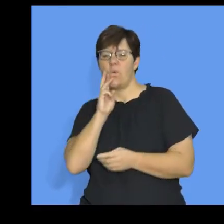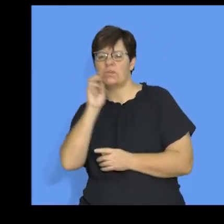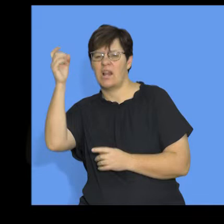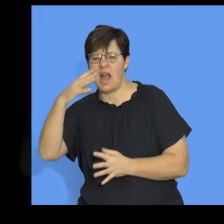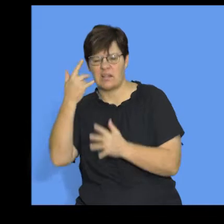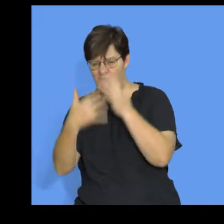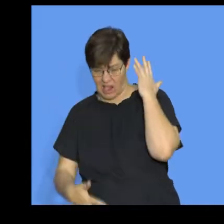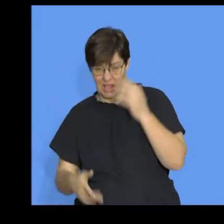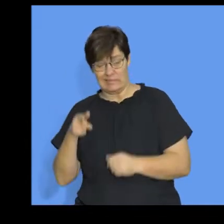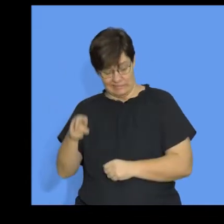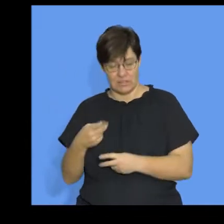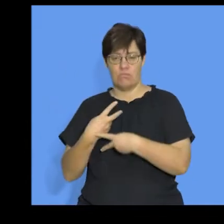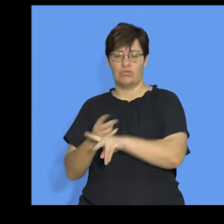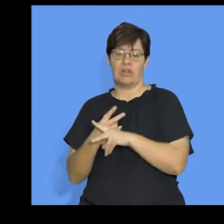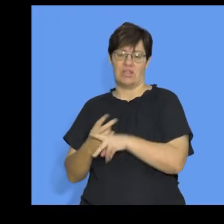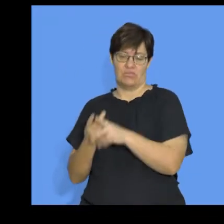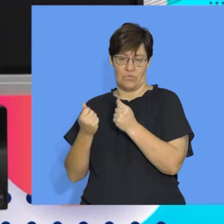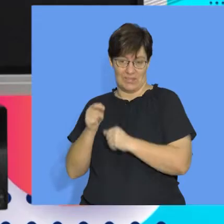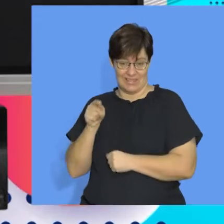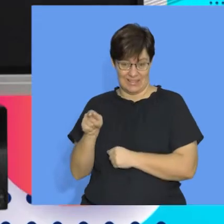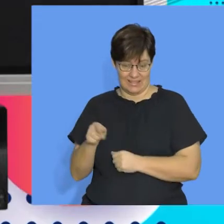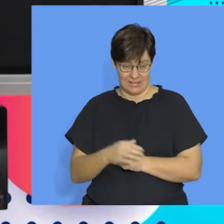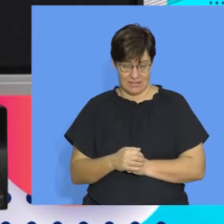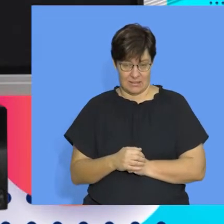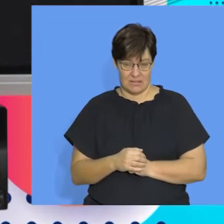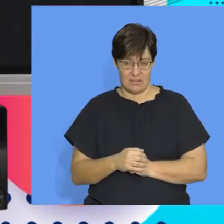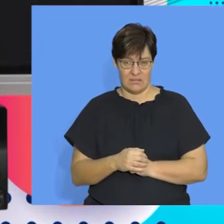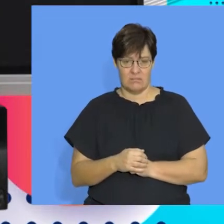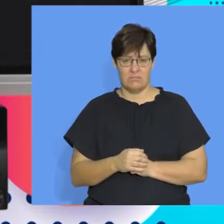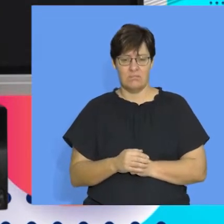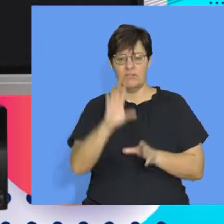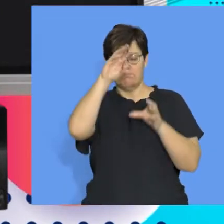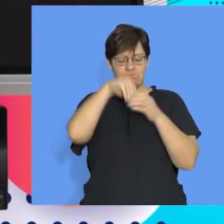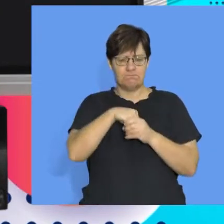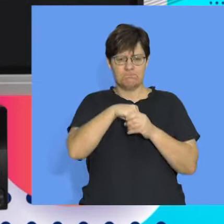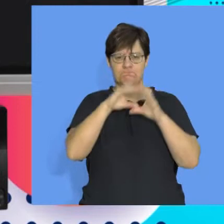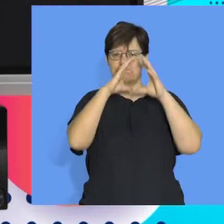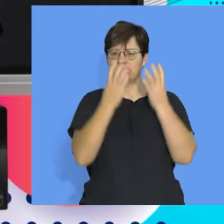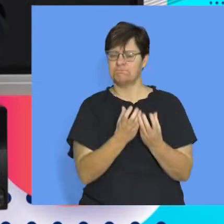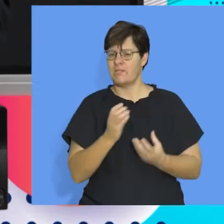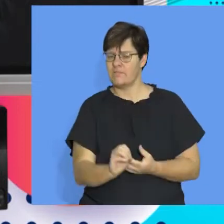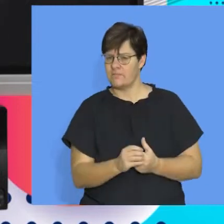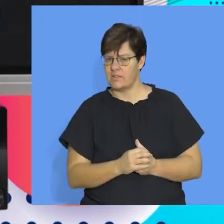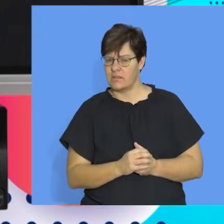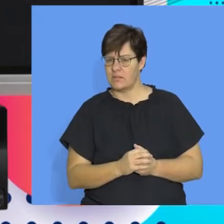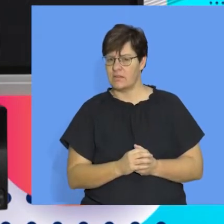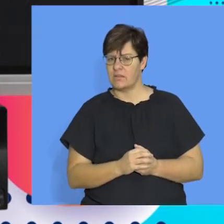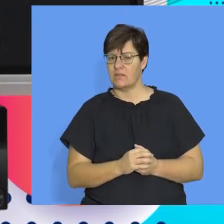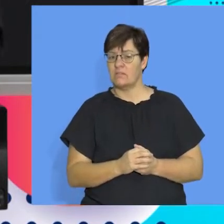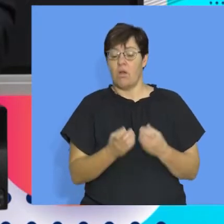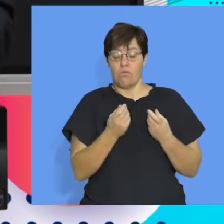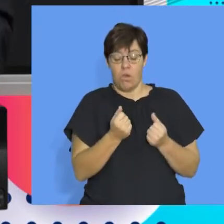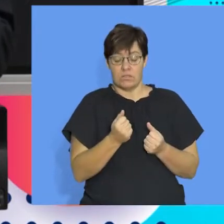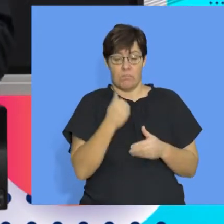production cost. So, if we have to put this in a nutshell, we'll say that the costing